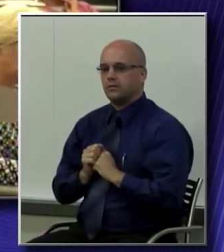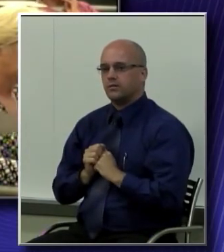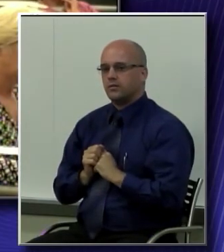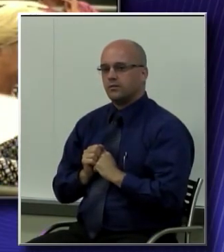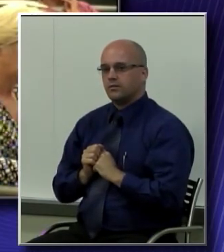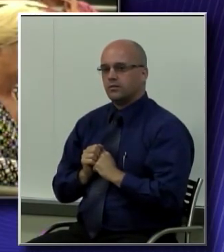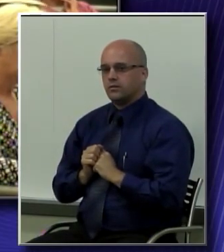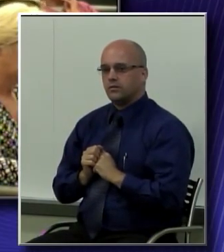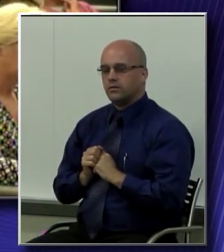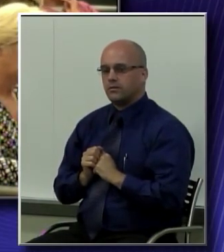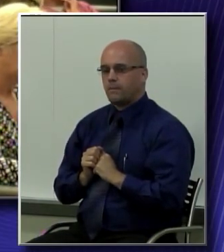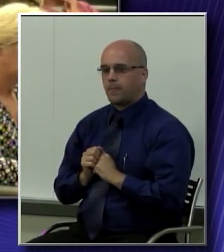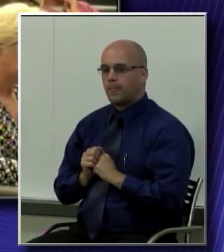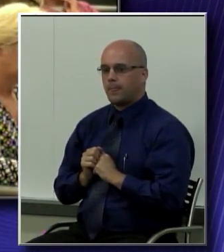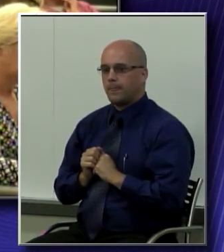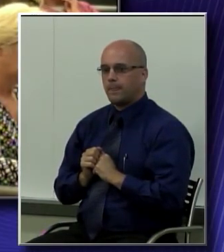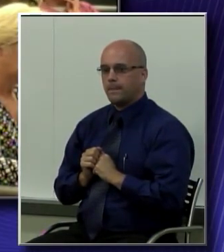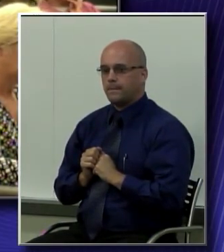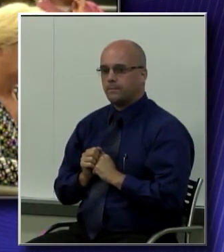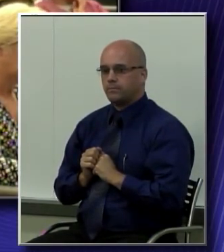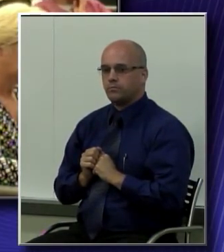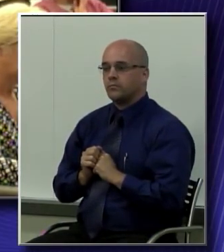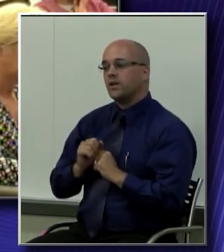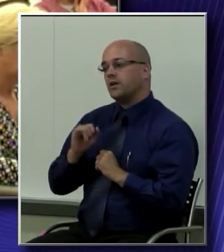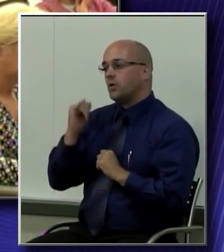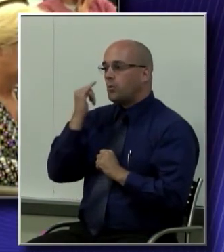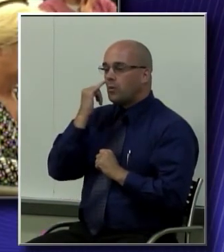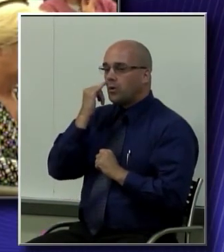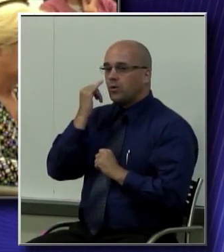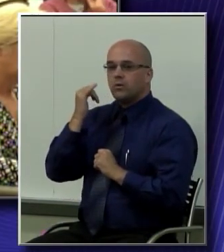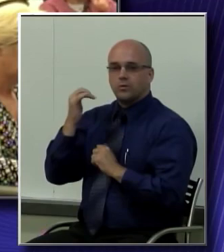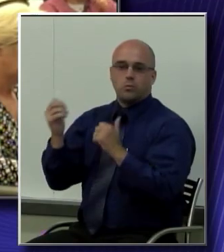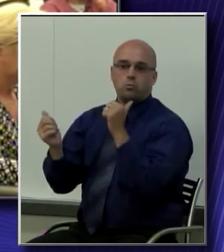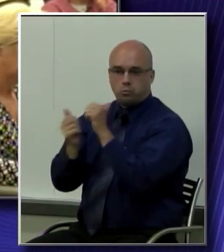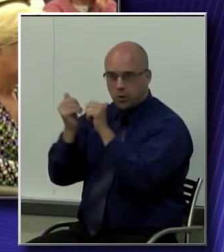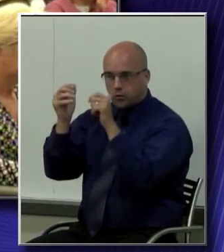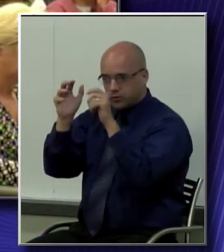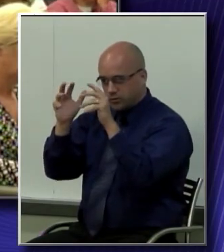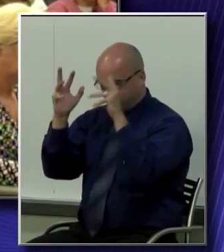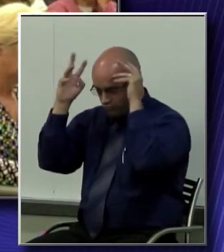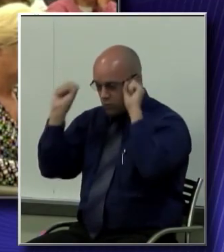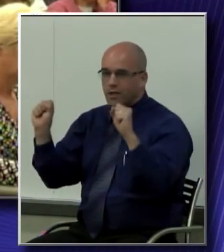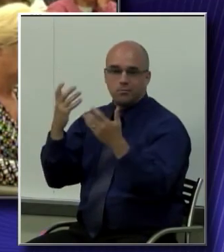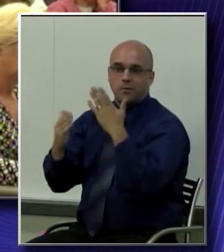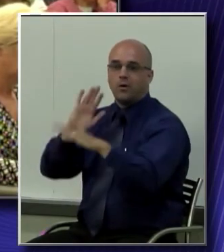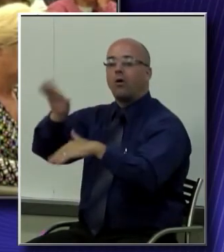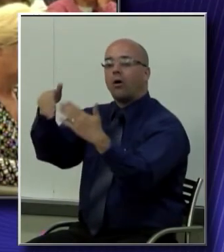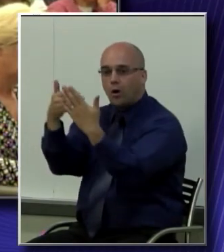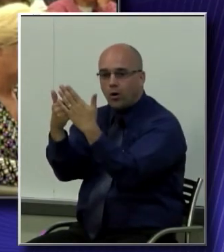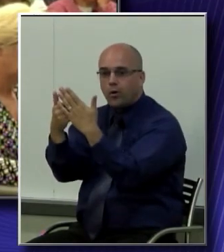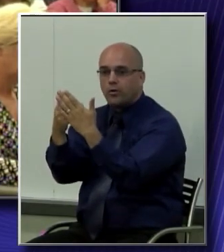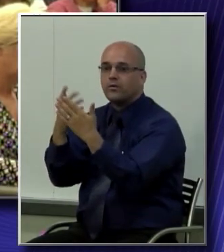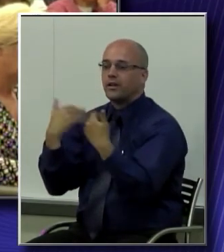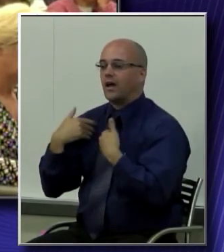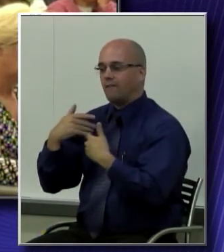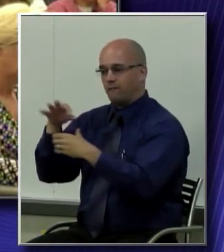If not most of the student body presidents within the UNC system hold votes on their board of trustees, why then would